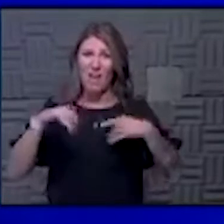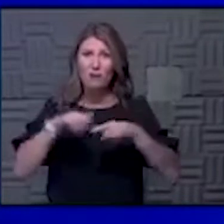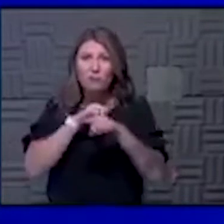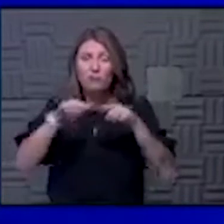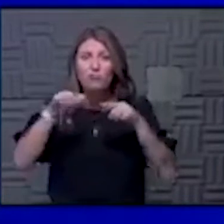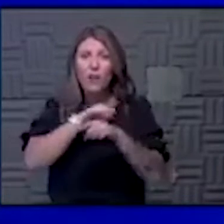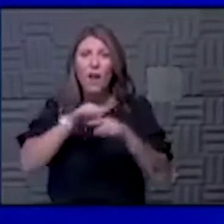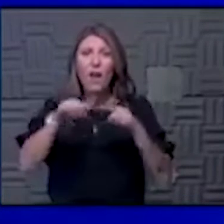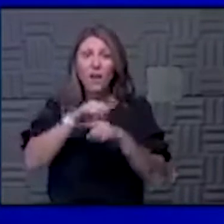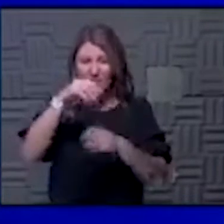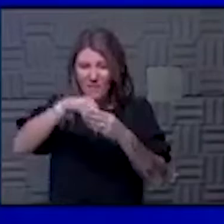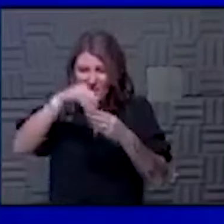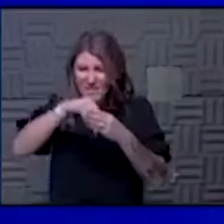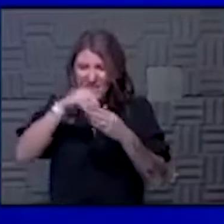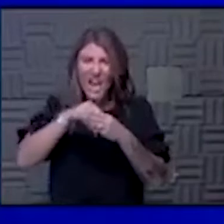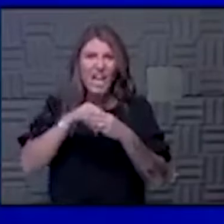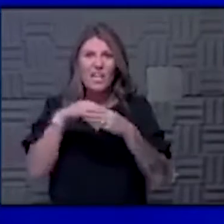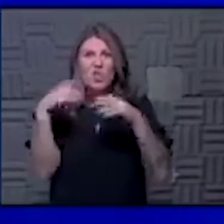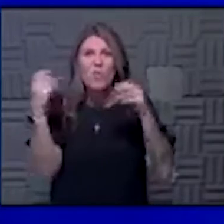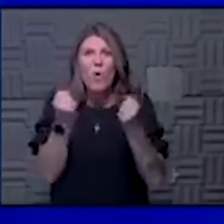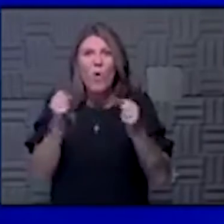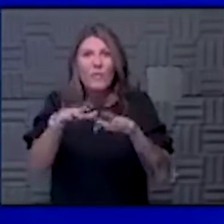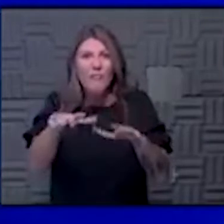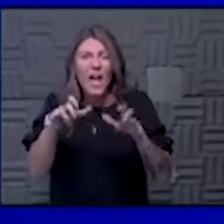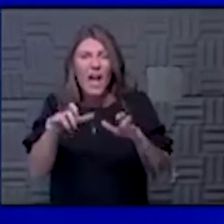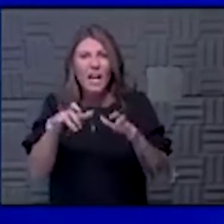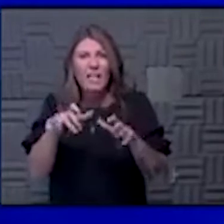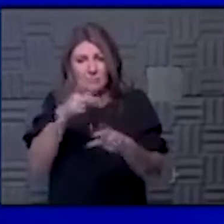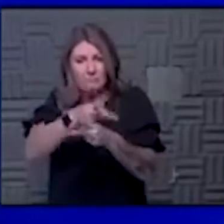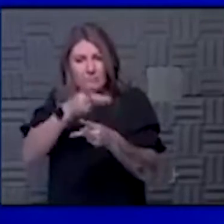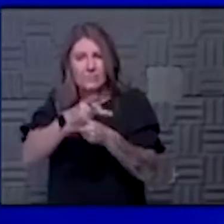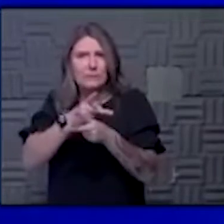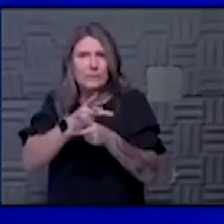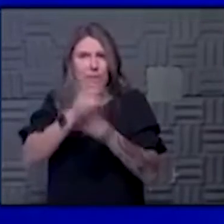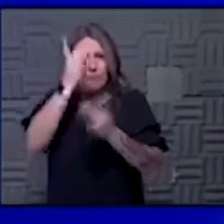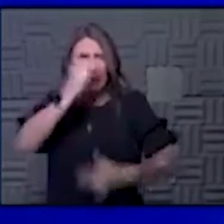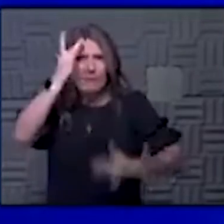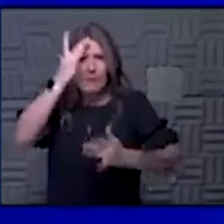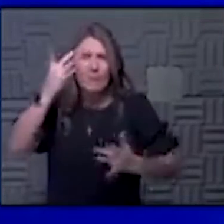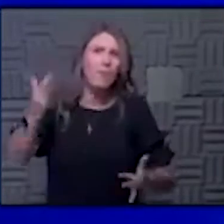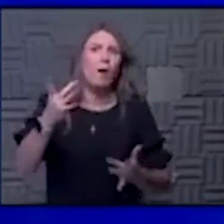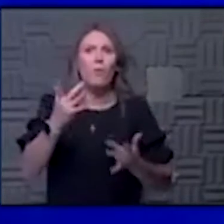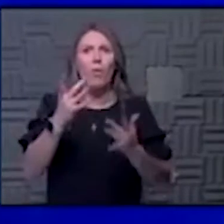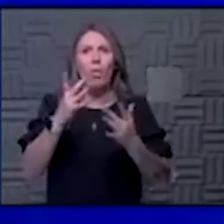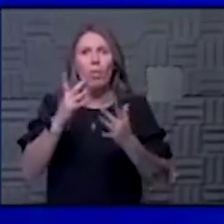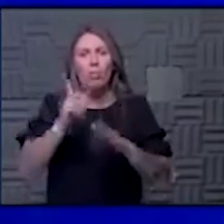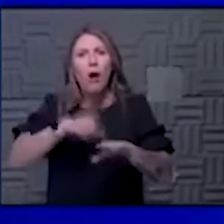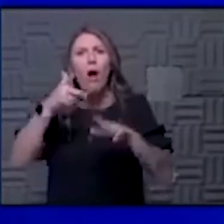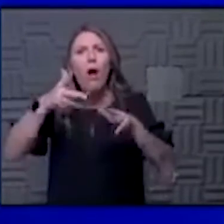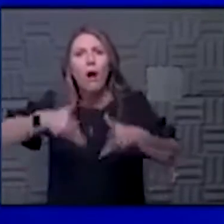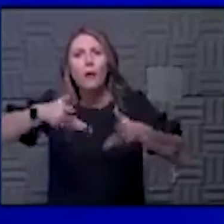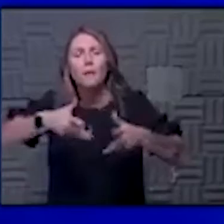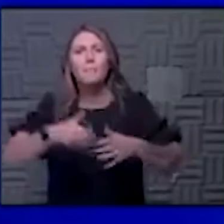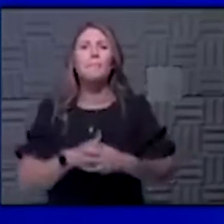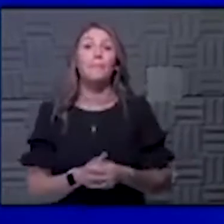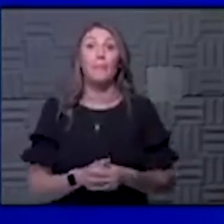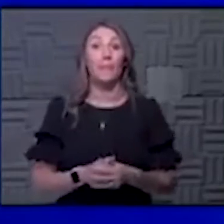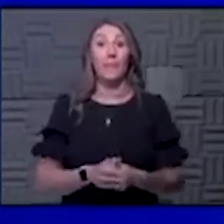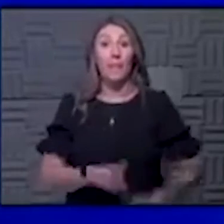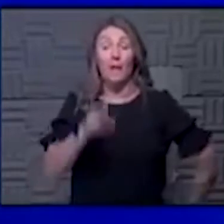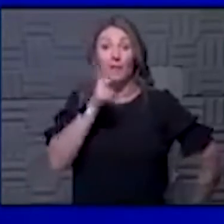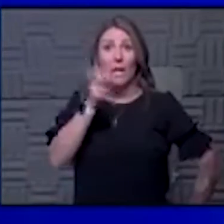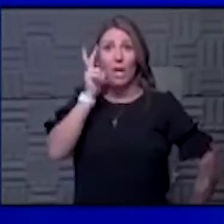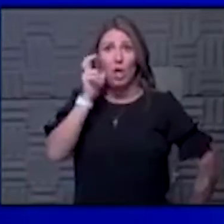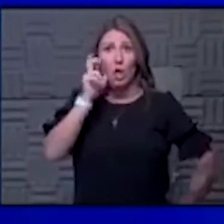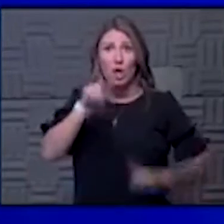and ice keep the virus in the air longer? Oh, great. That's a man. We got the questions coming in today. I know. So I've not heard about the